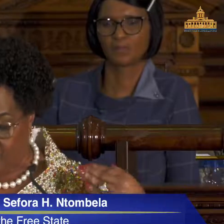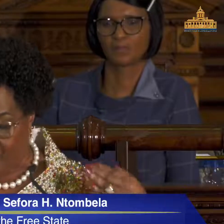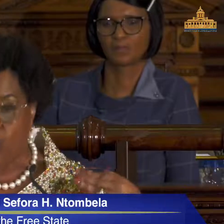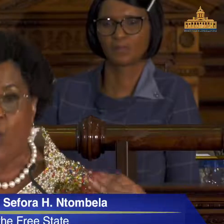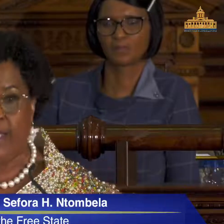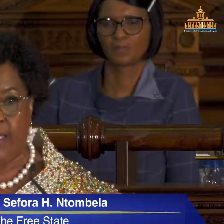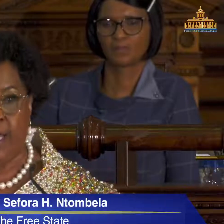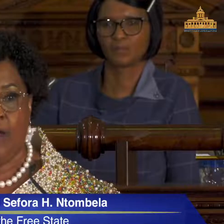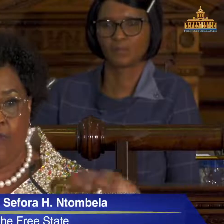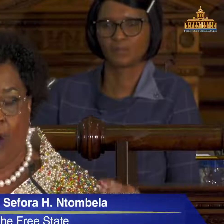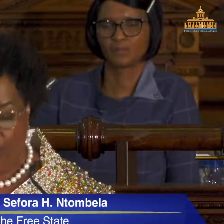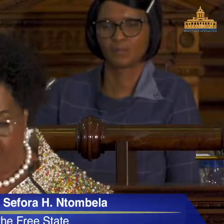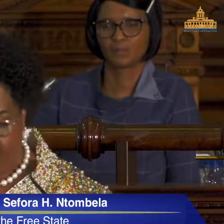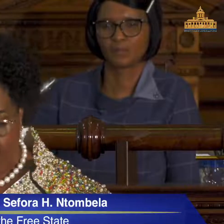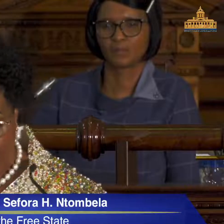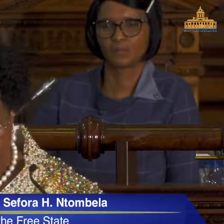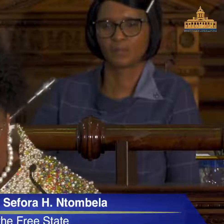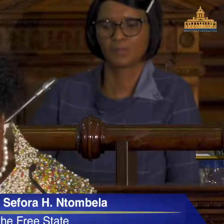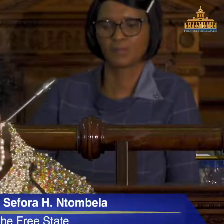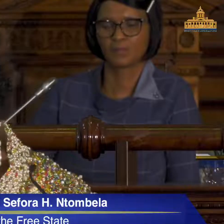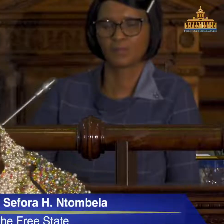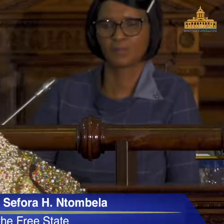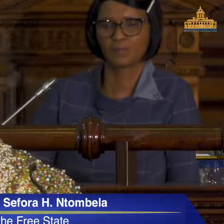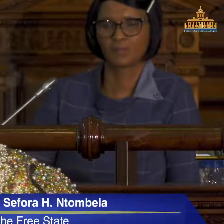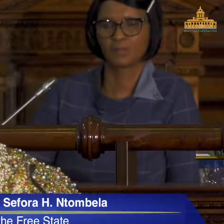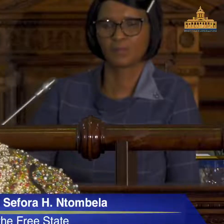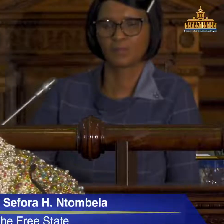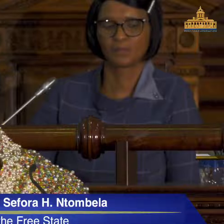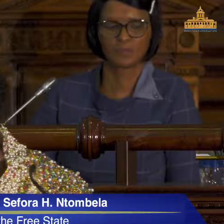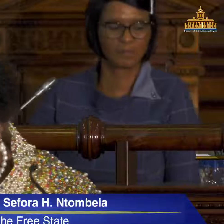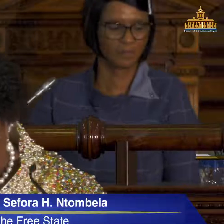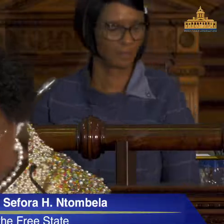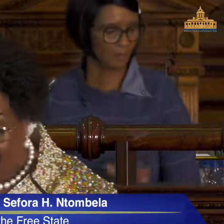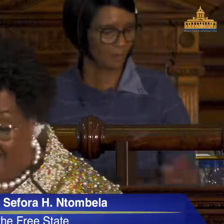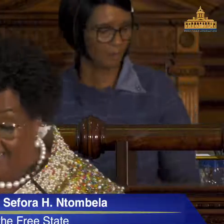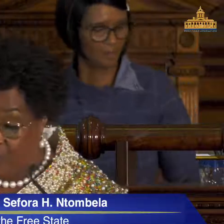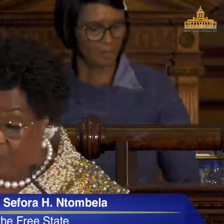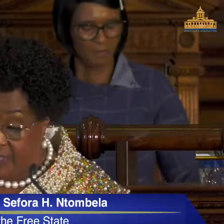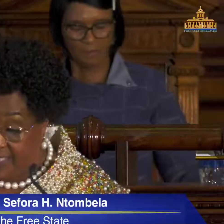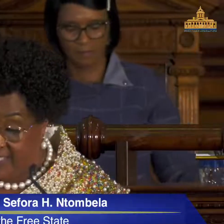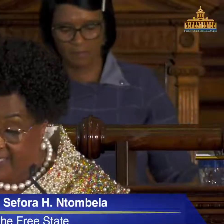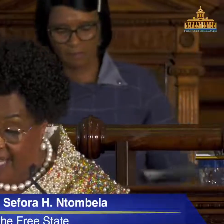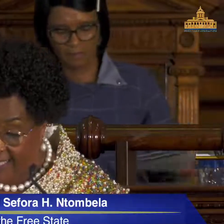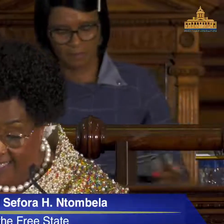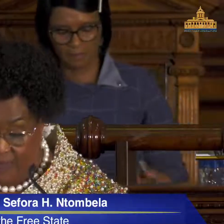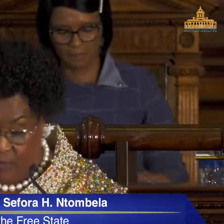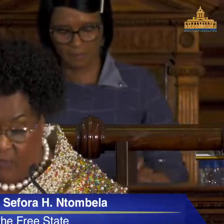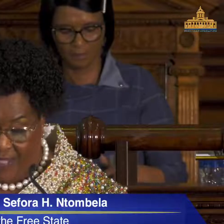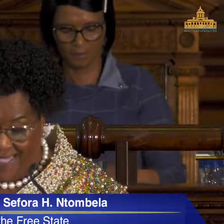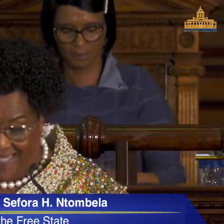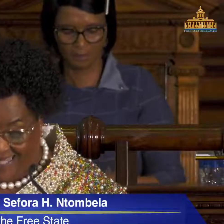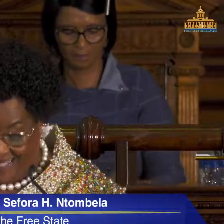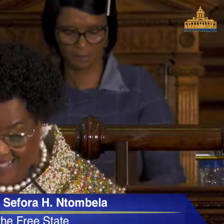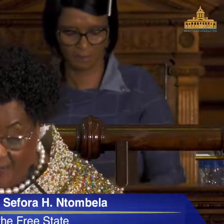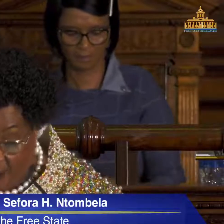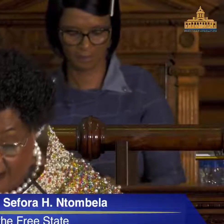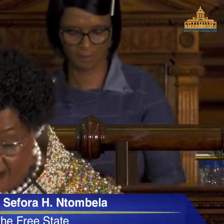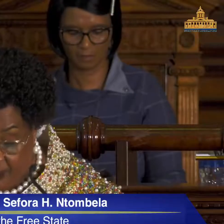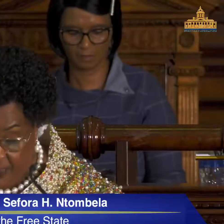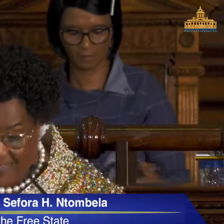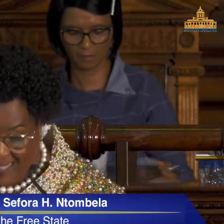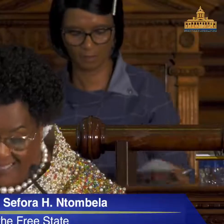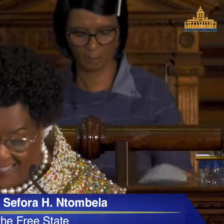must now start working for our people. These are the results of lack of integrated coordination, alignment of